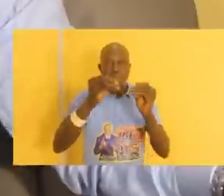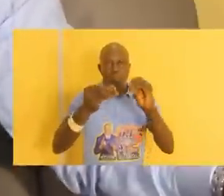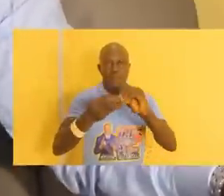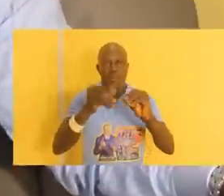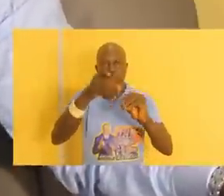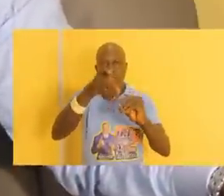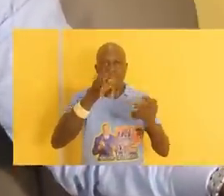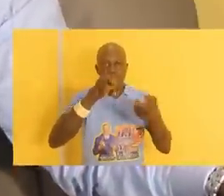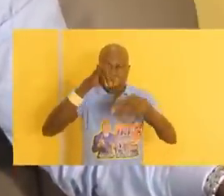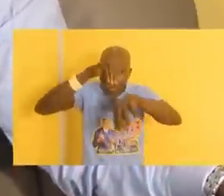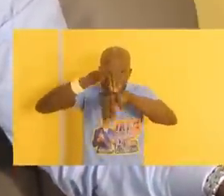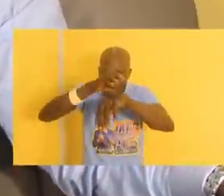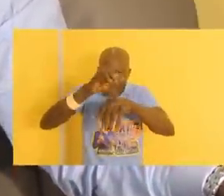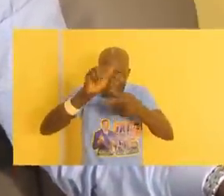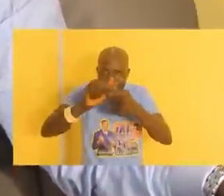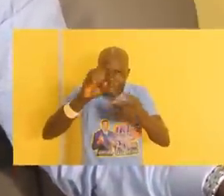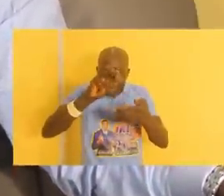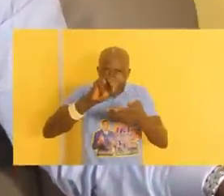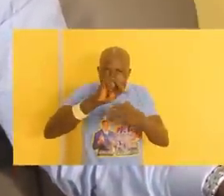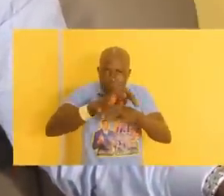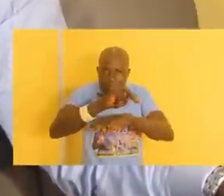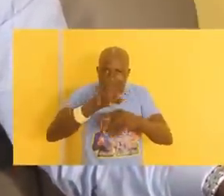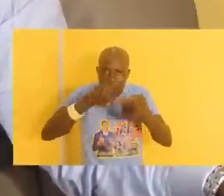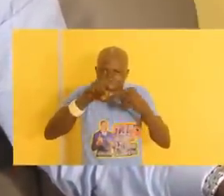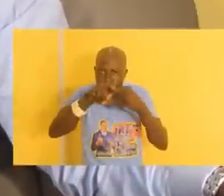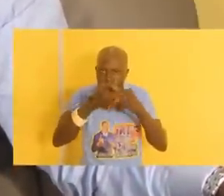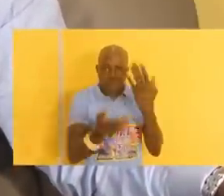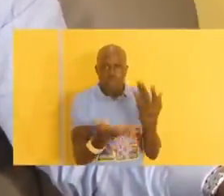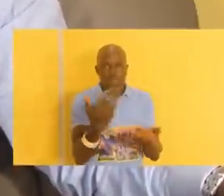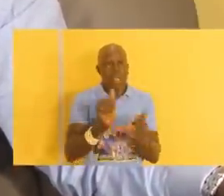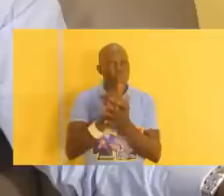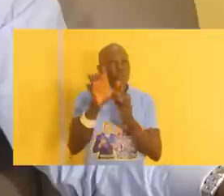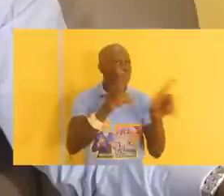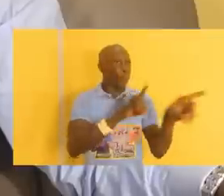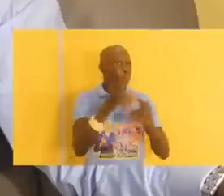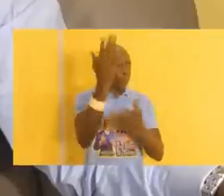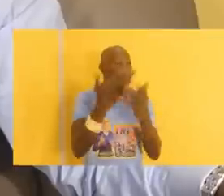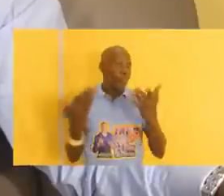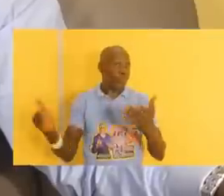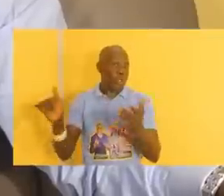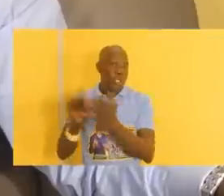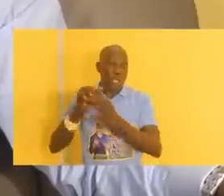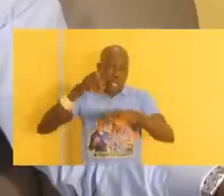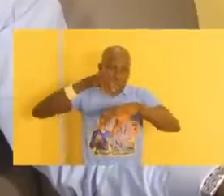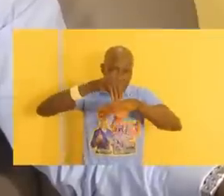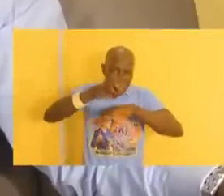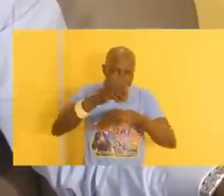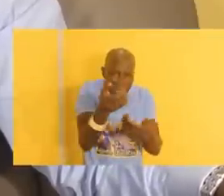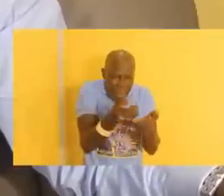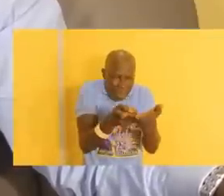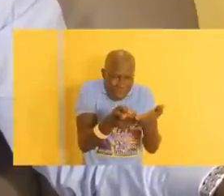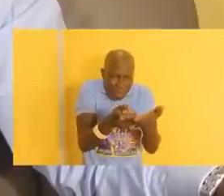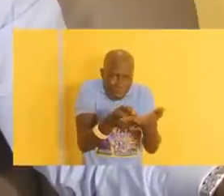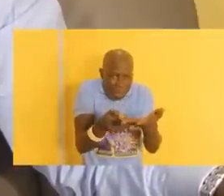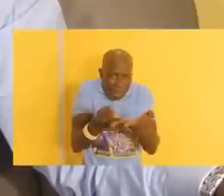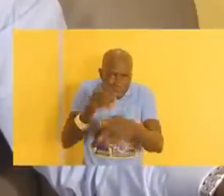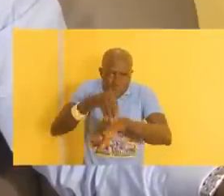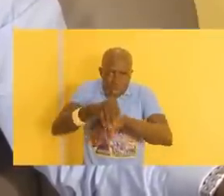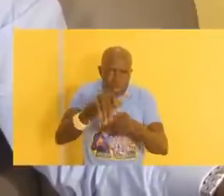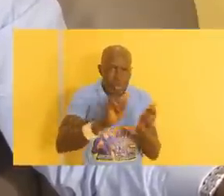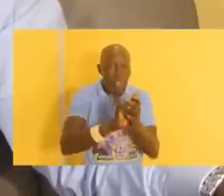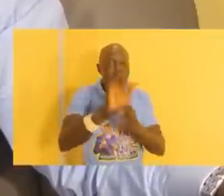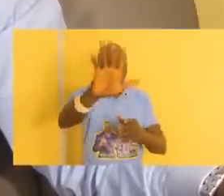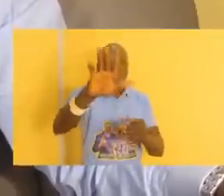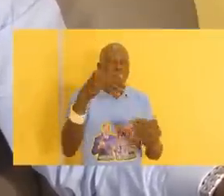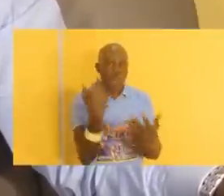le send the message see. The number you can send message. Boya ofesin kankan. If you want to do something. Wa send the message see. You tell at the share